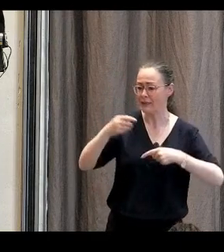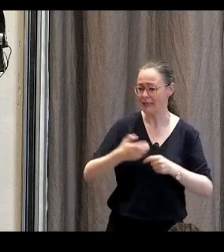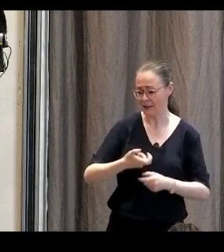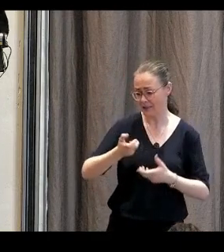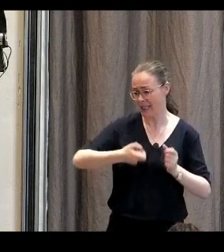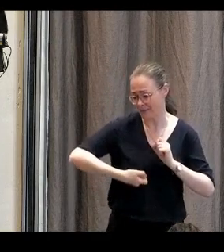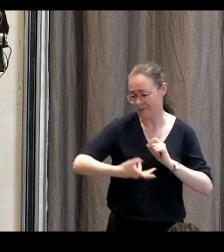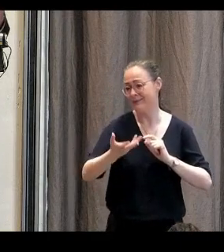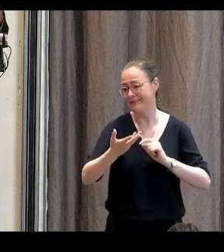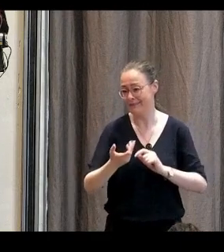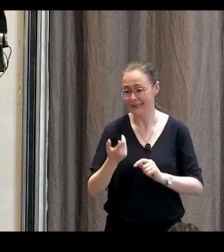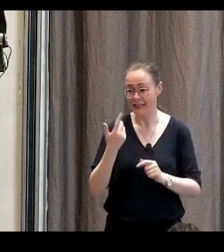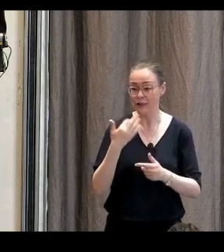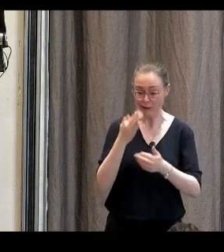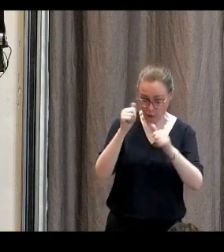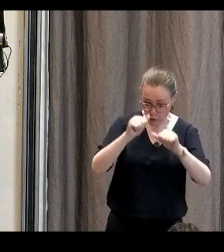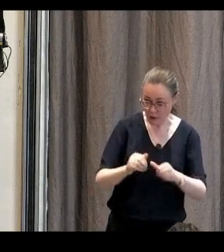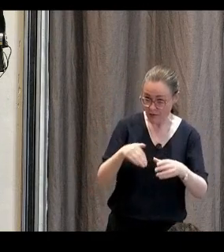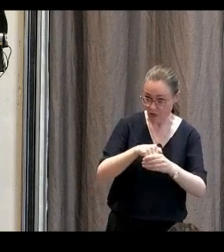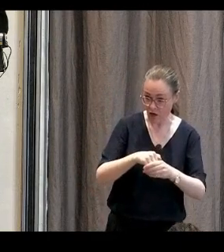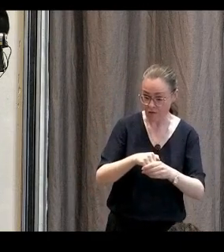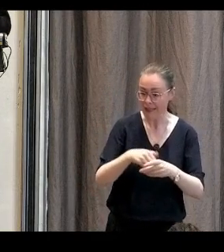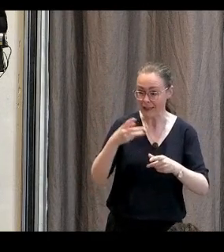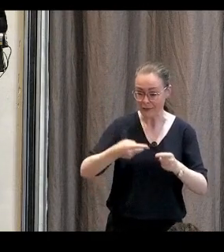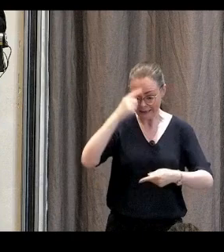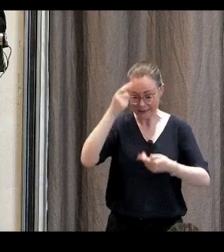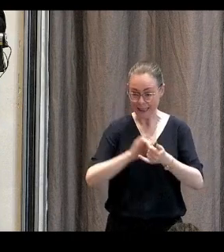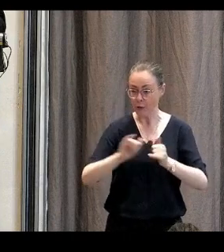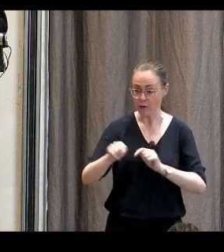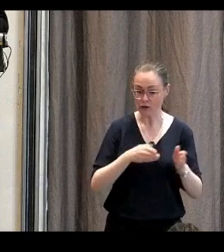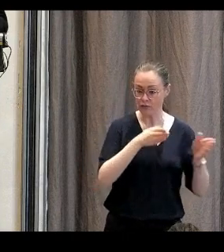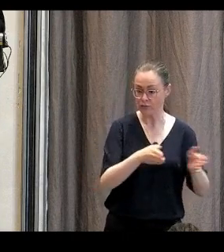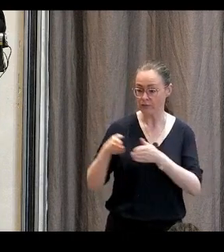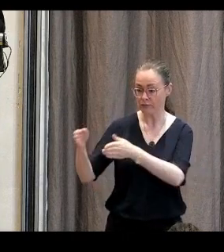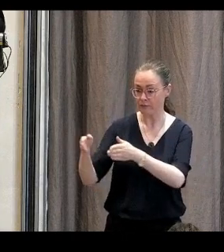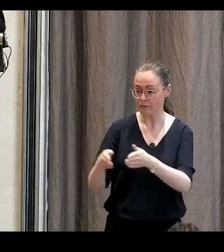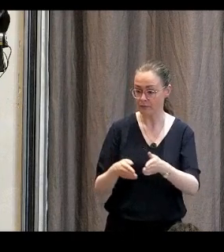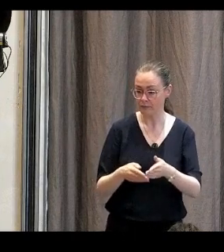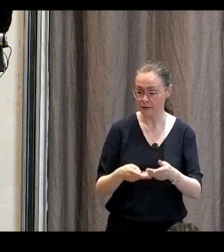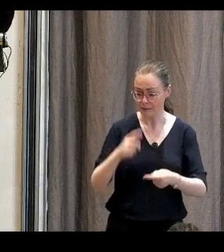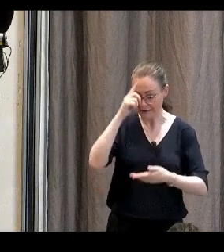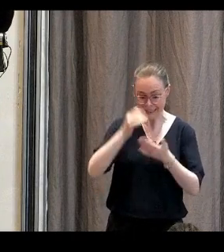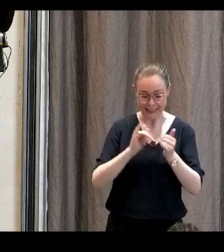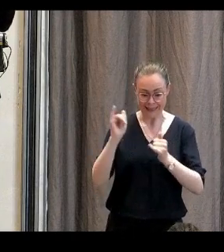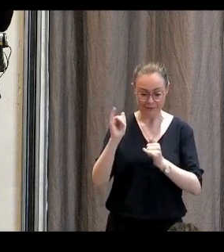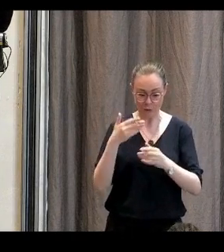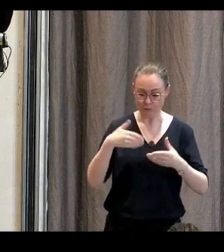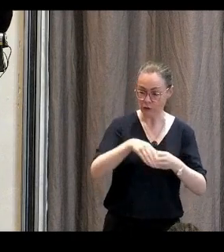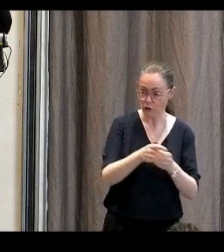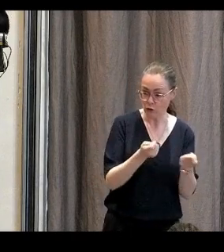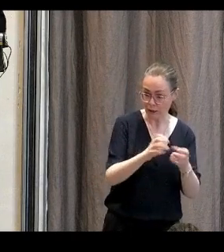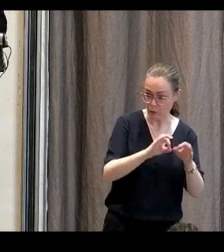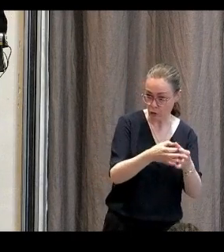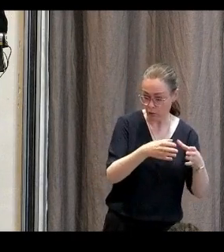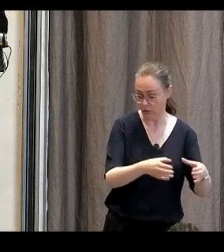a dice. You agree to join the trial, then the electronic dice is rolled, and a decision is made whether you join the treatment